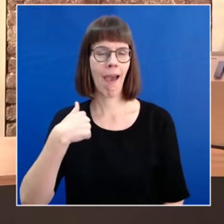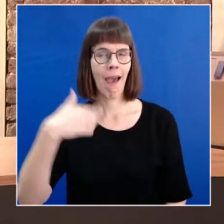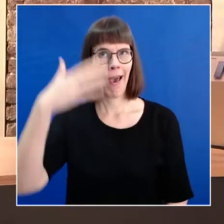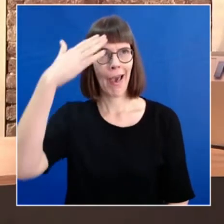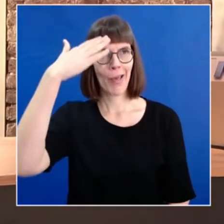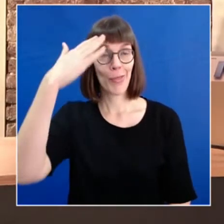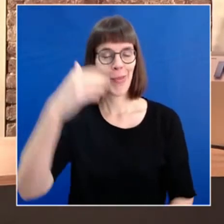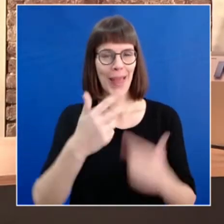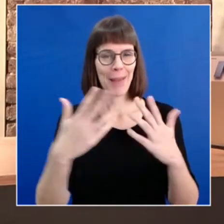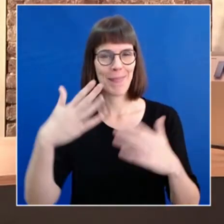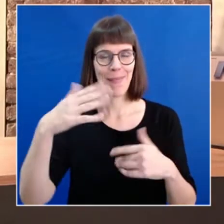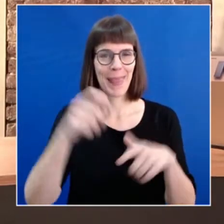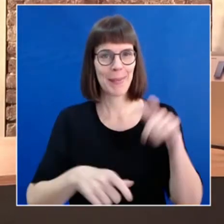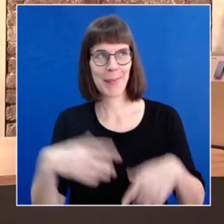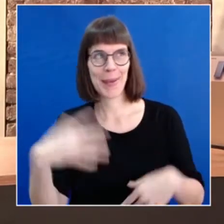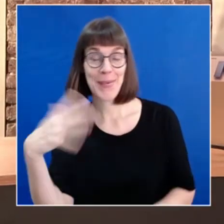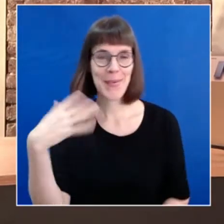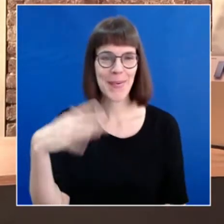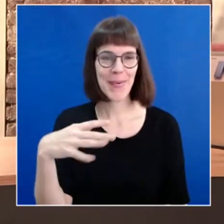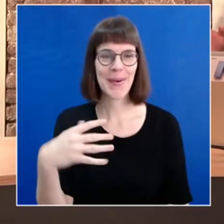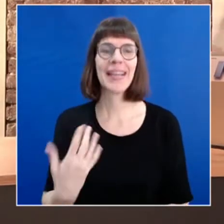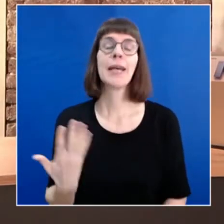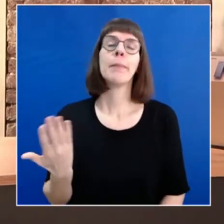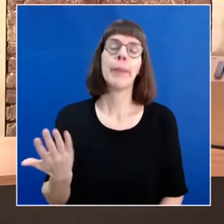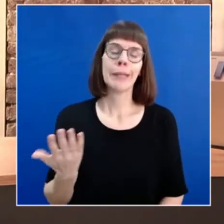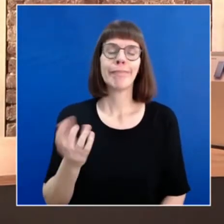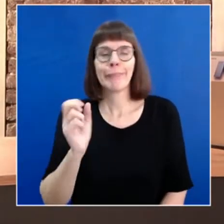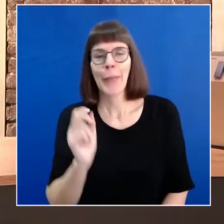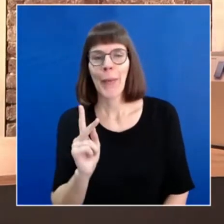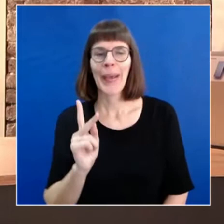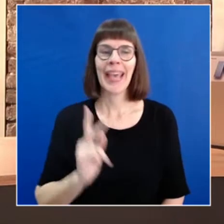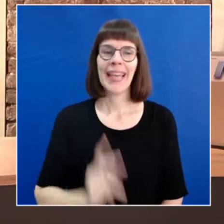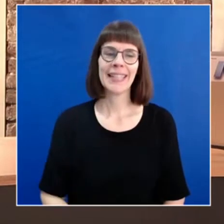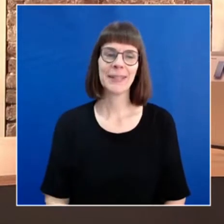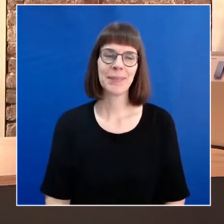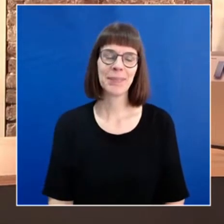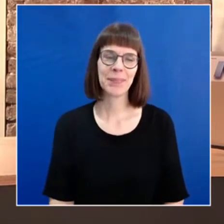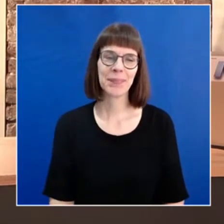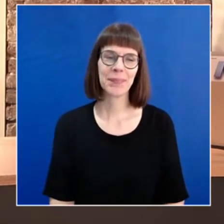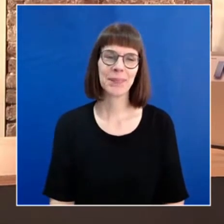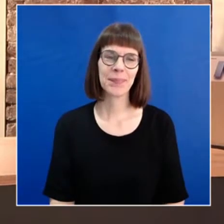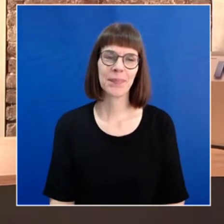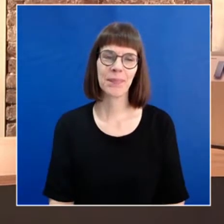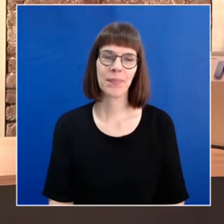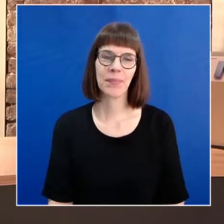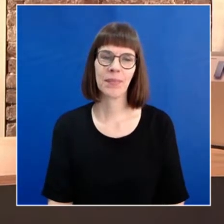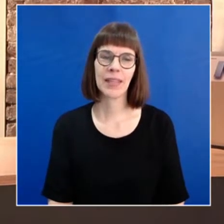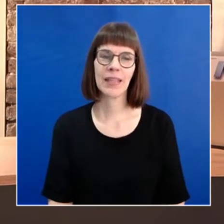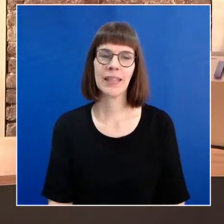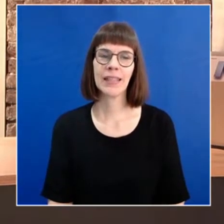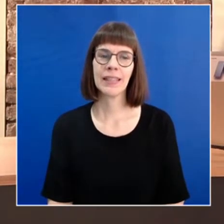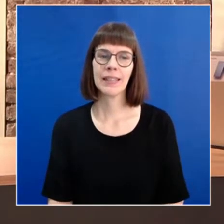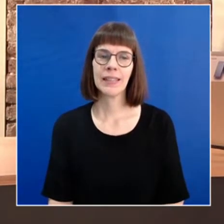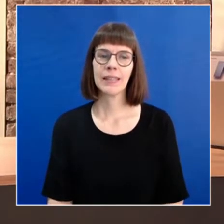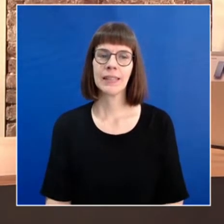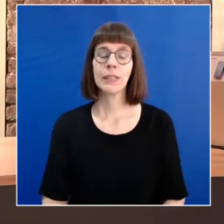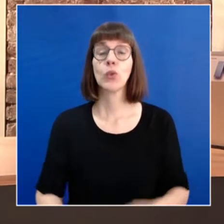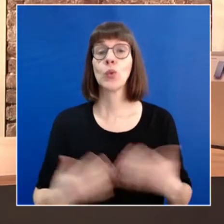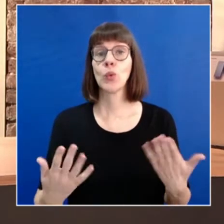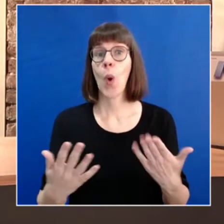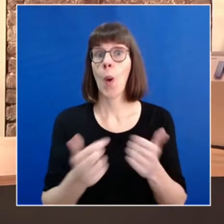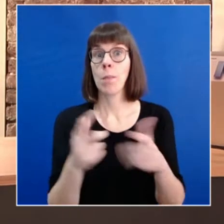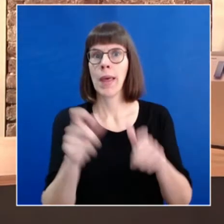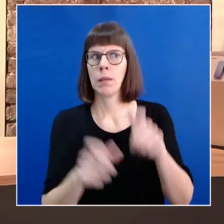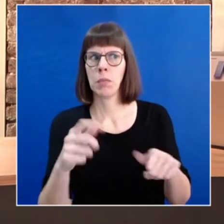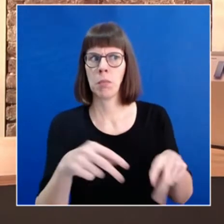In the past, I didn't fit in the hype. It was 6 or 7 extra large things, and there were not hypes about it. So